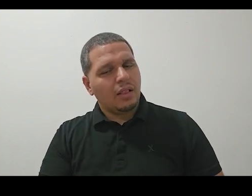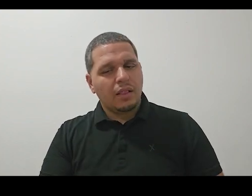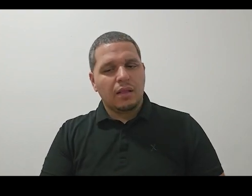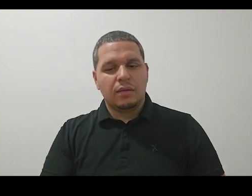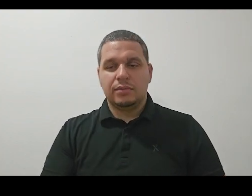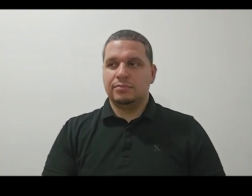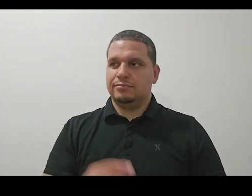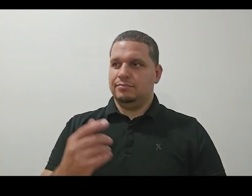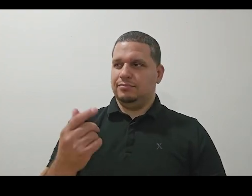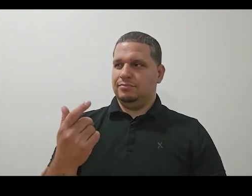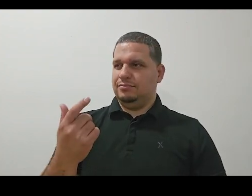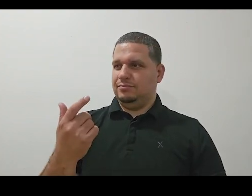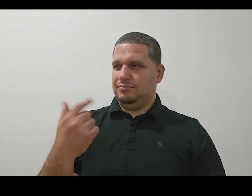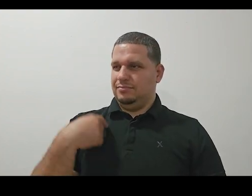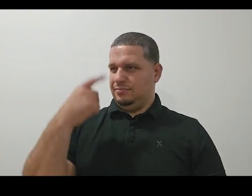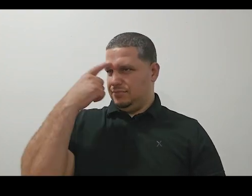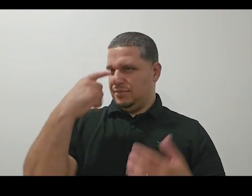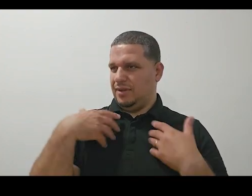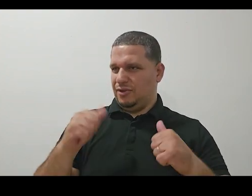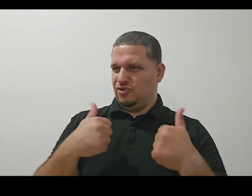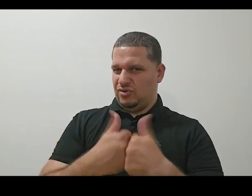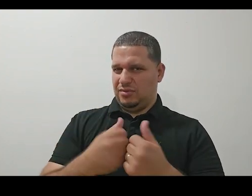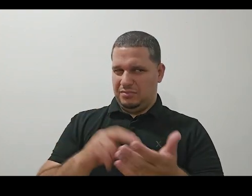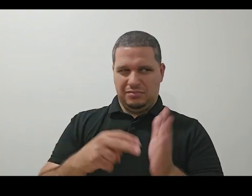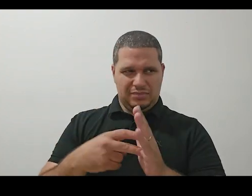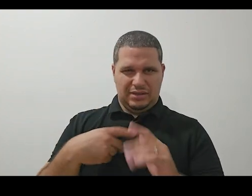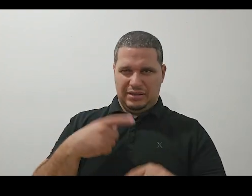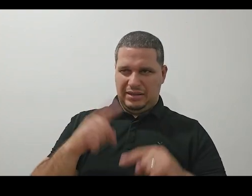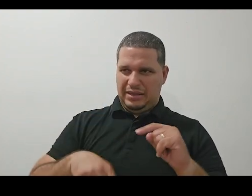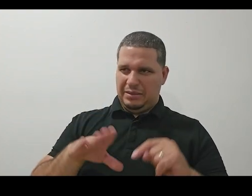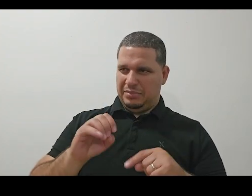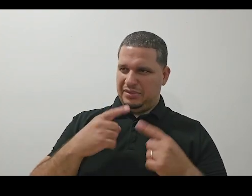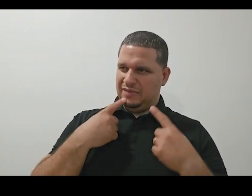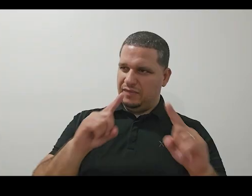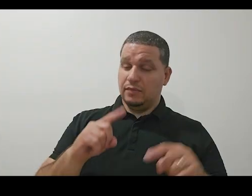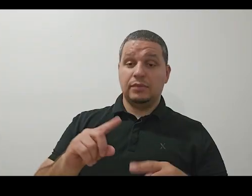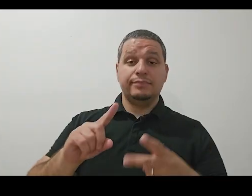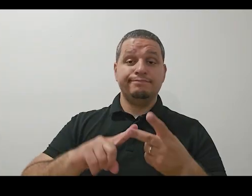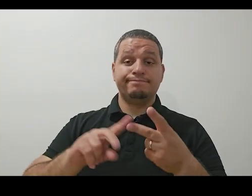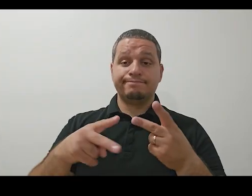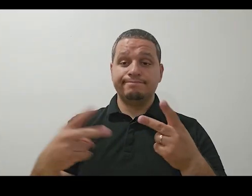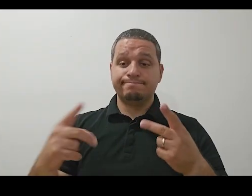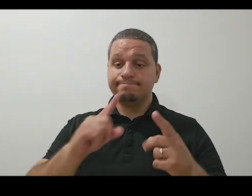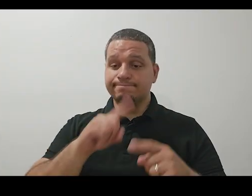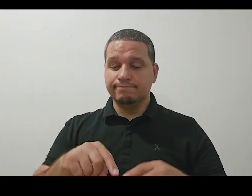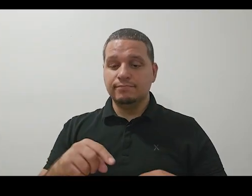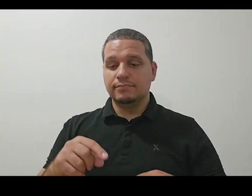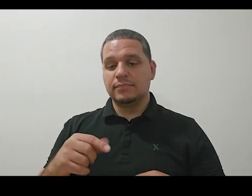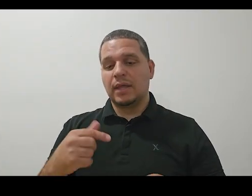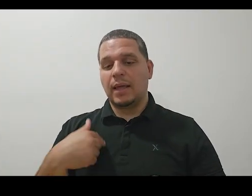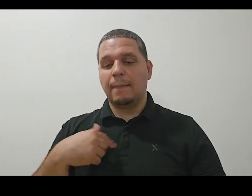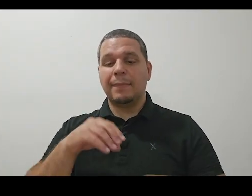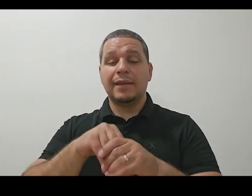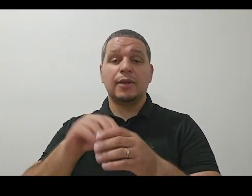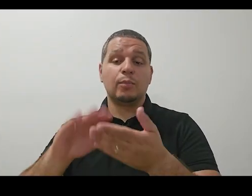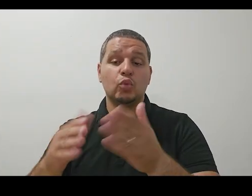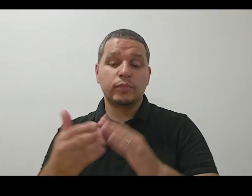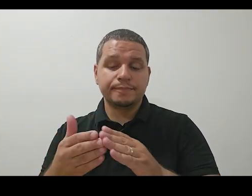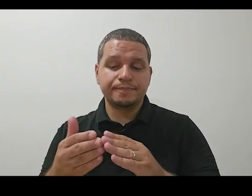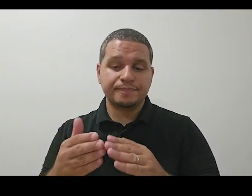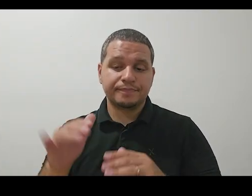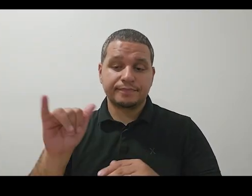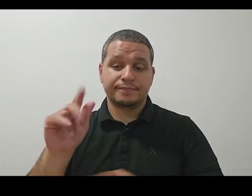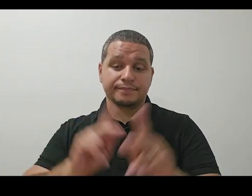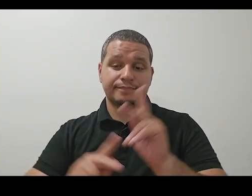successful. Like someone with mental health challenges are not supposed to be successful, right? The second response I might get, especially since I'm in